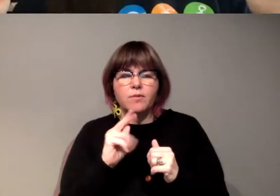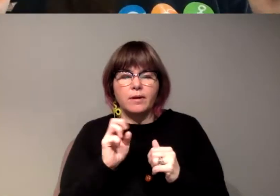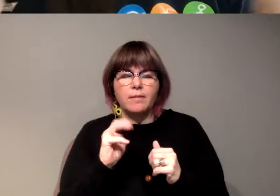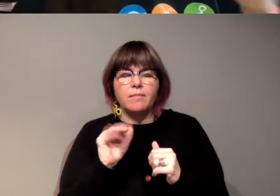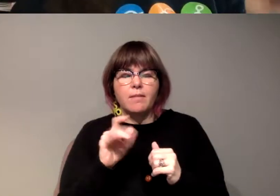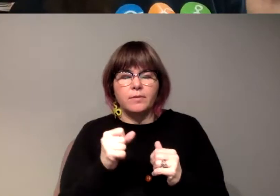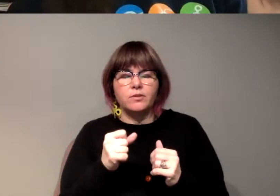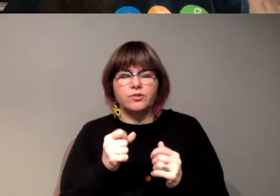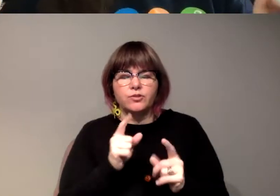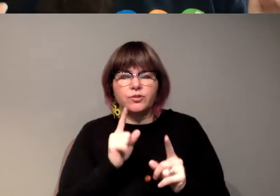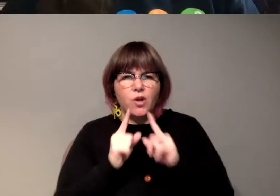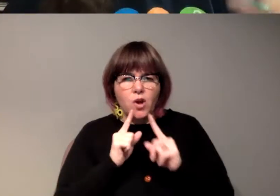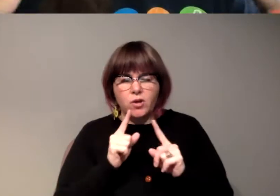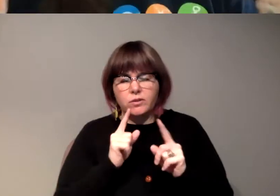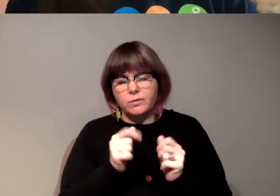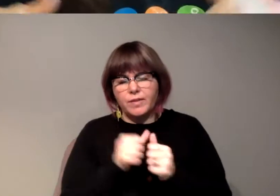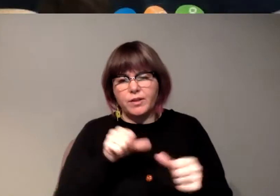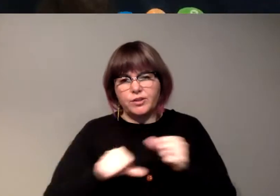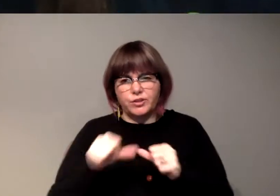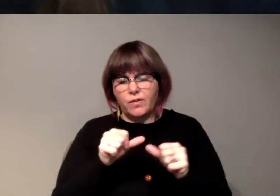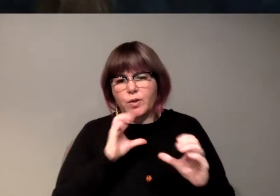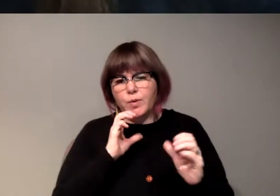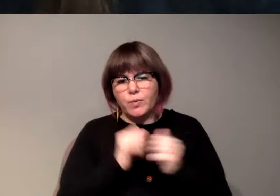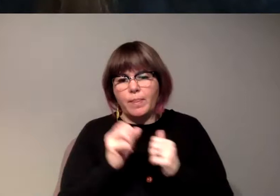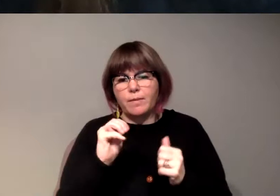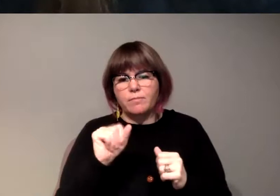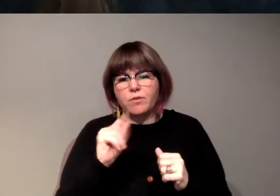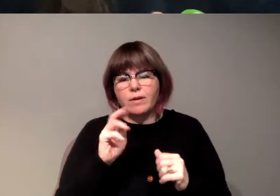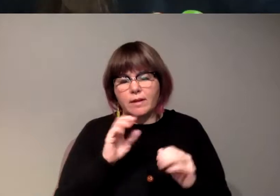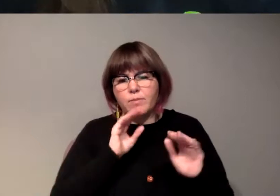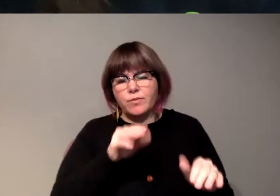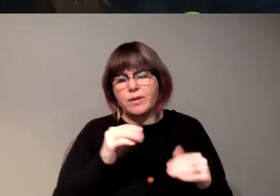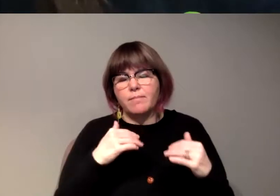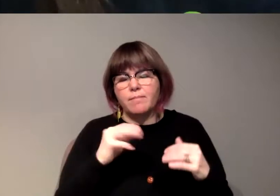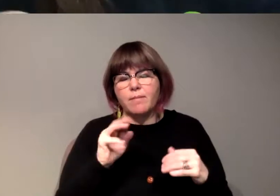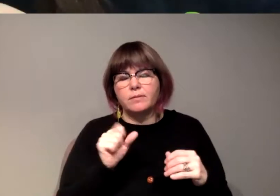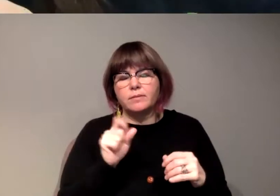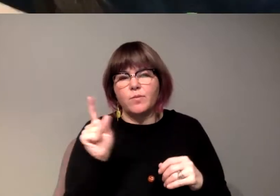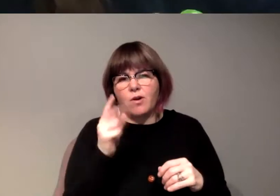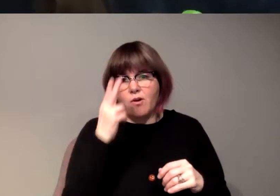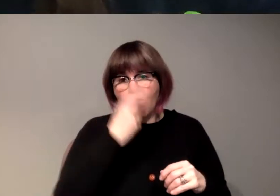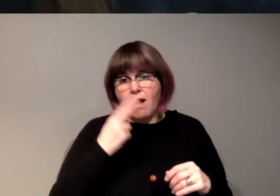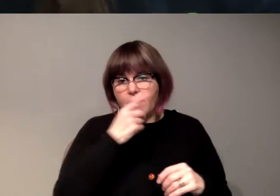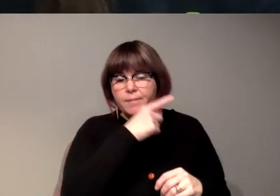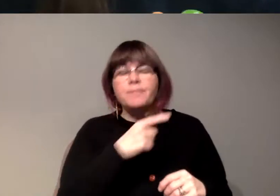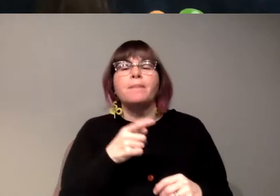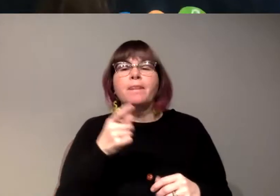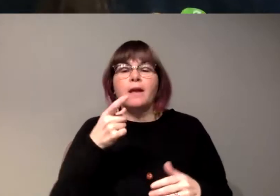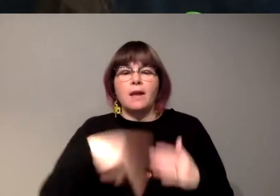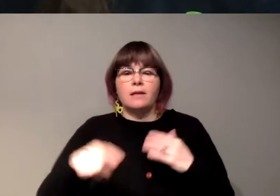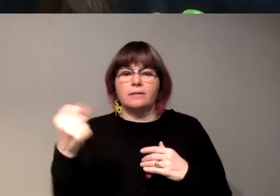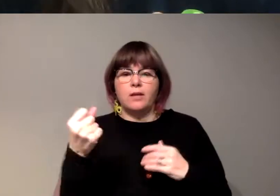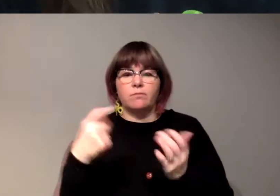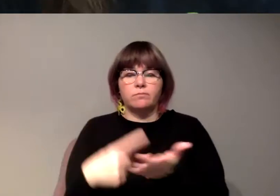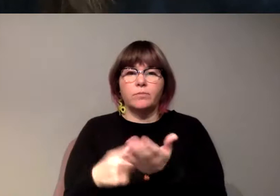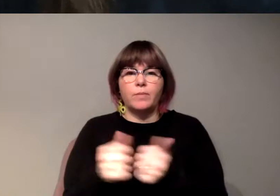to one another. So communication in marine mammals is going to be super cool. Her work is in Hawaii. And then next Saturday, we'll be talking with